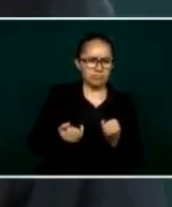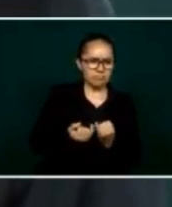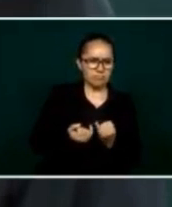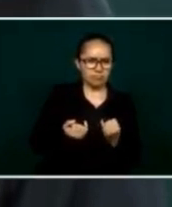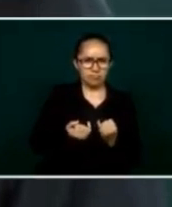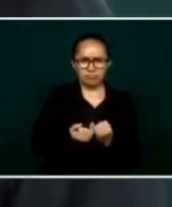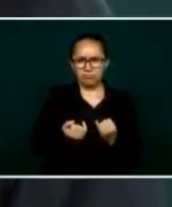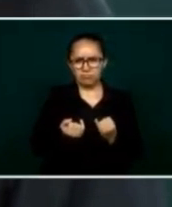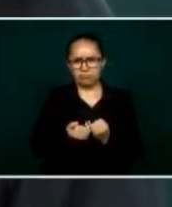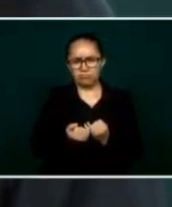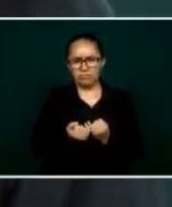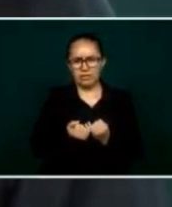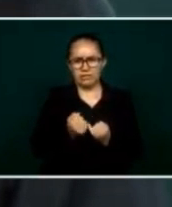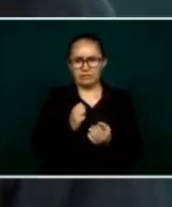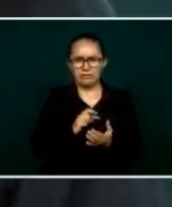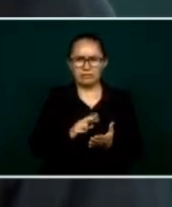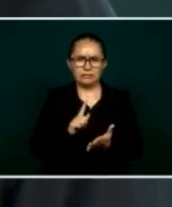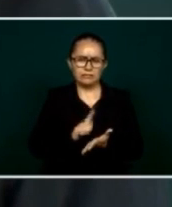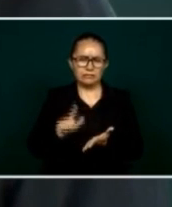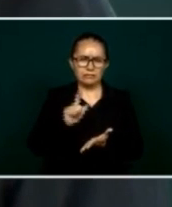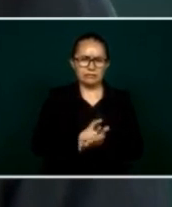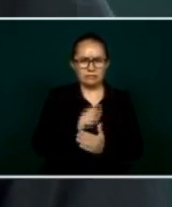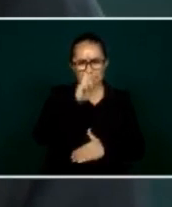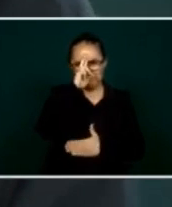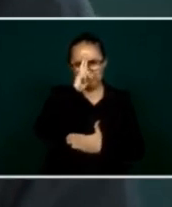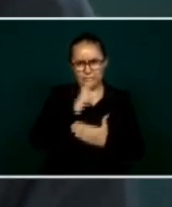in illicit acts.